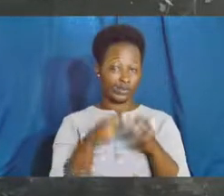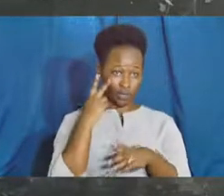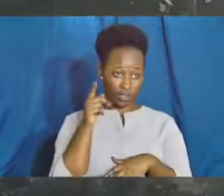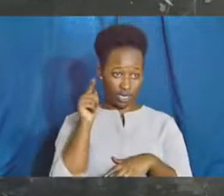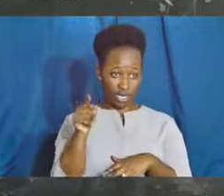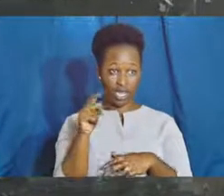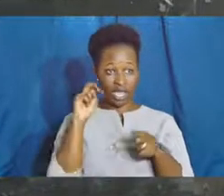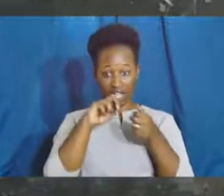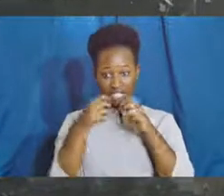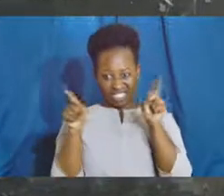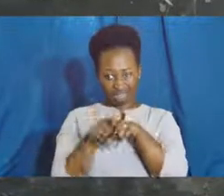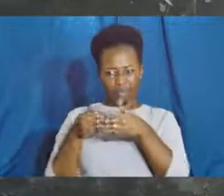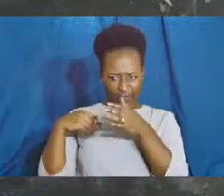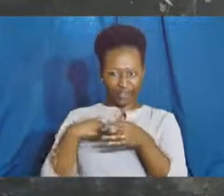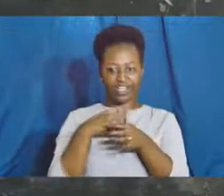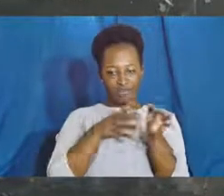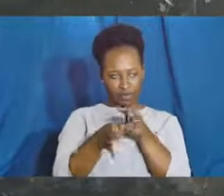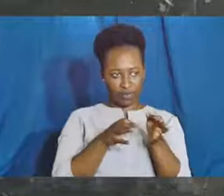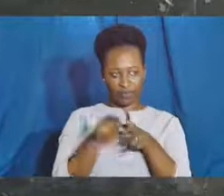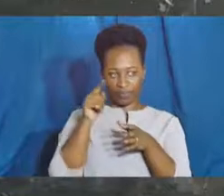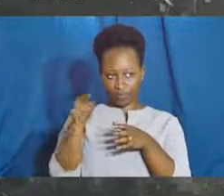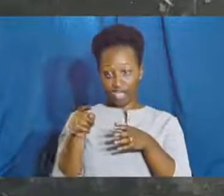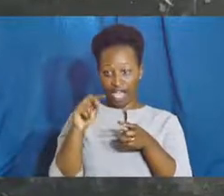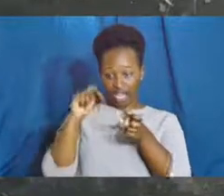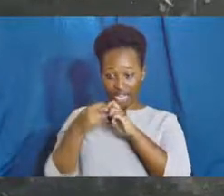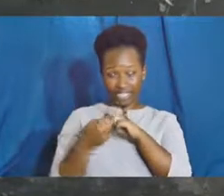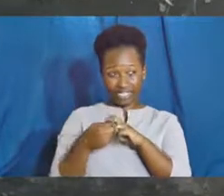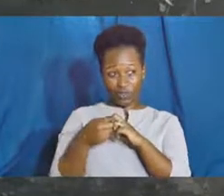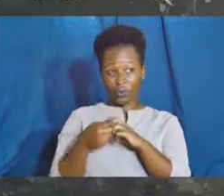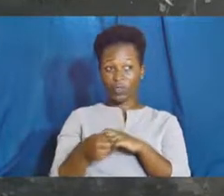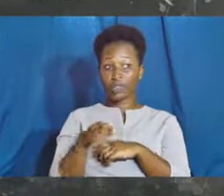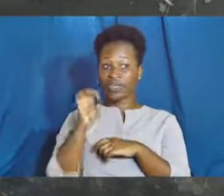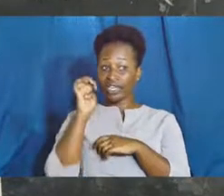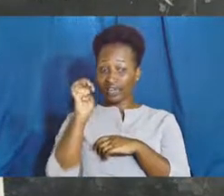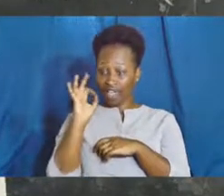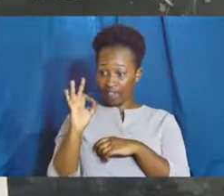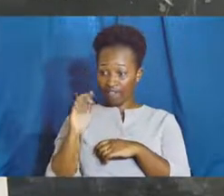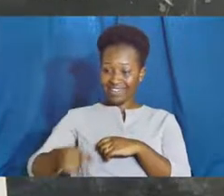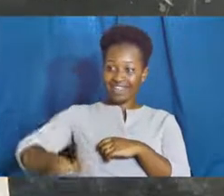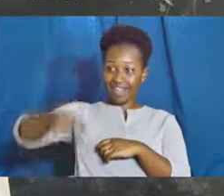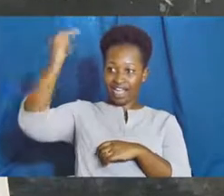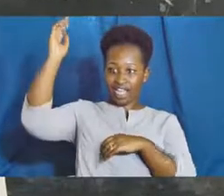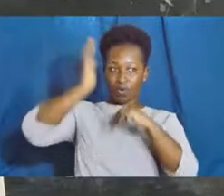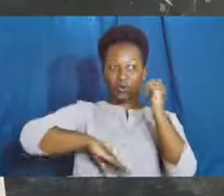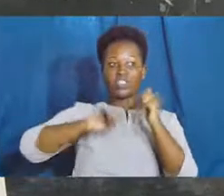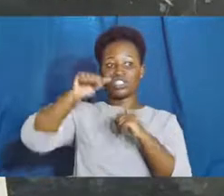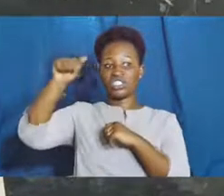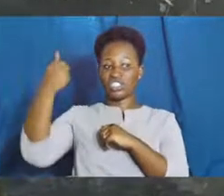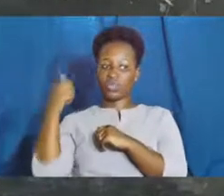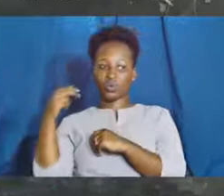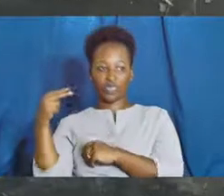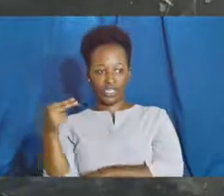is, as what I have said, it is very high. It is higher than the one that is passing there. Why?